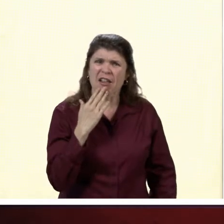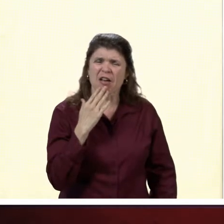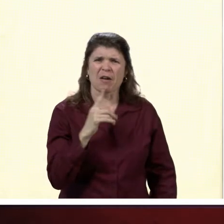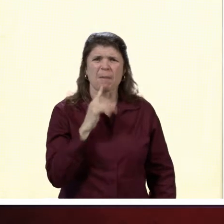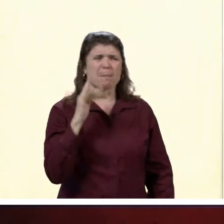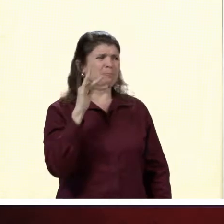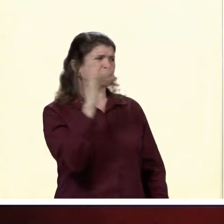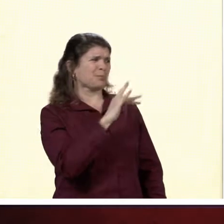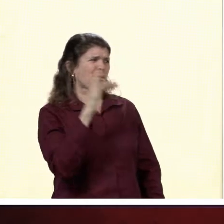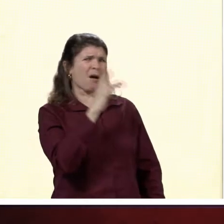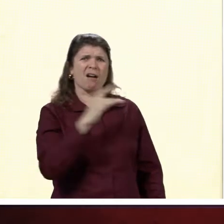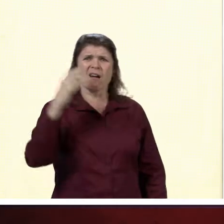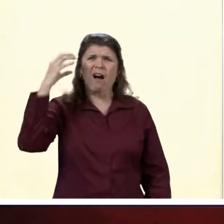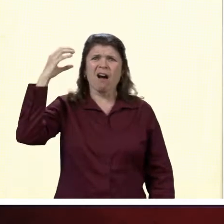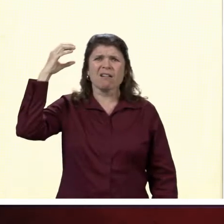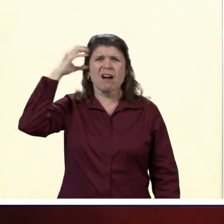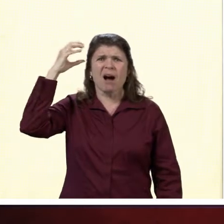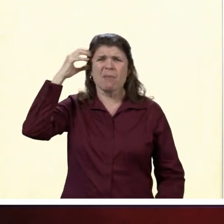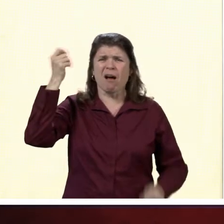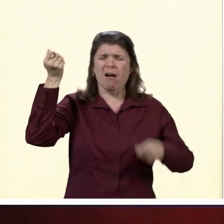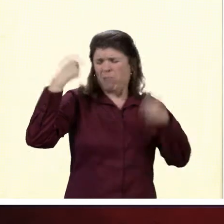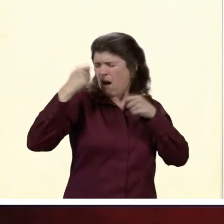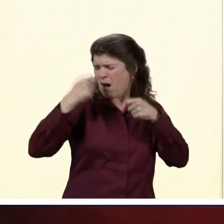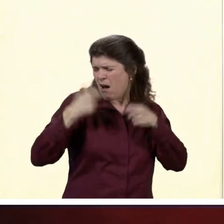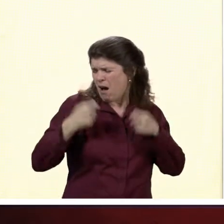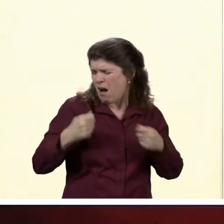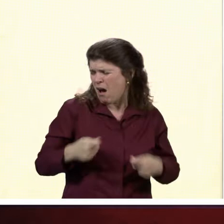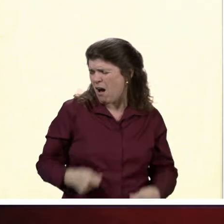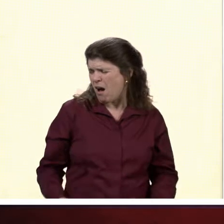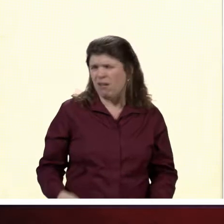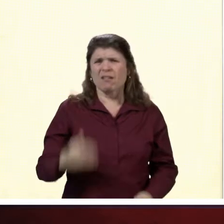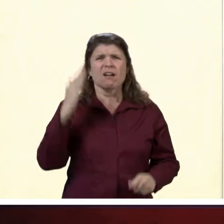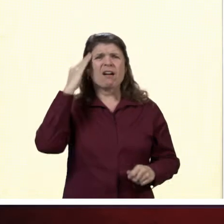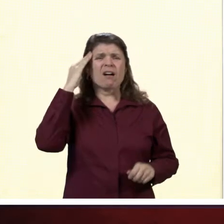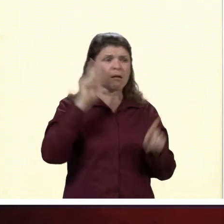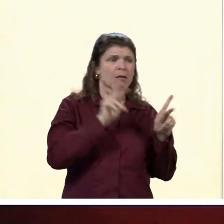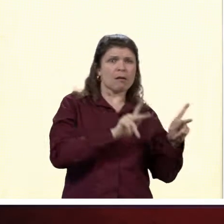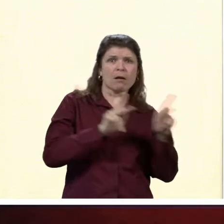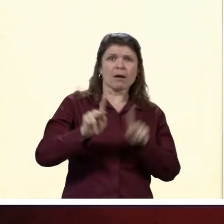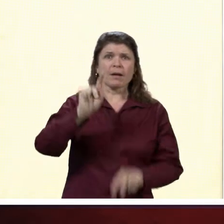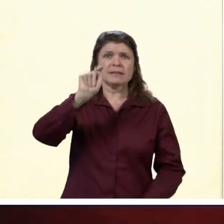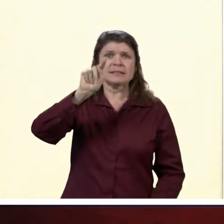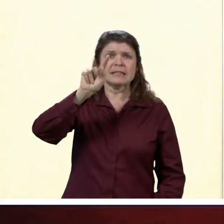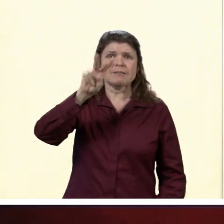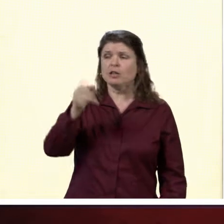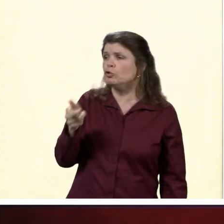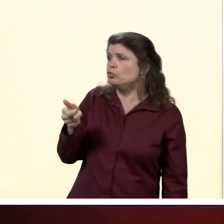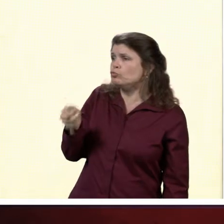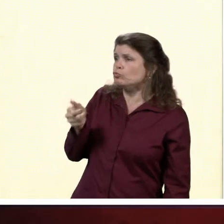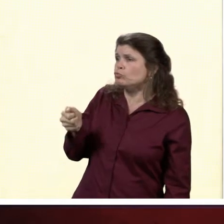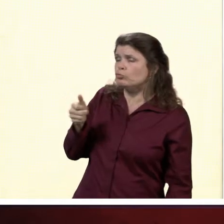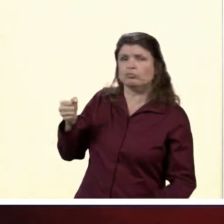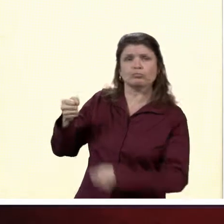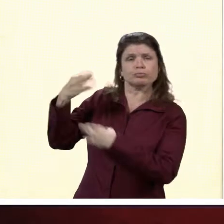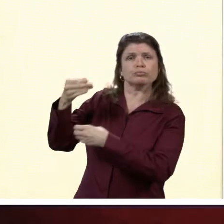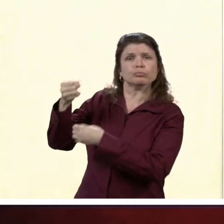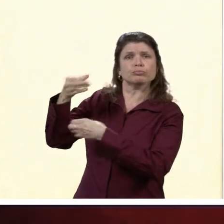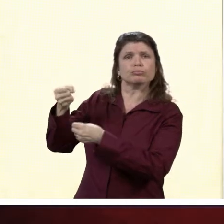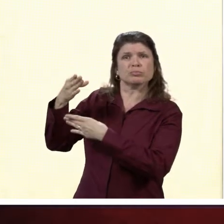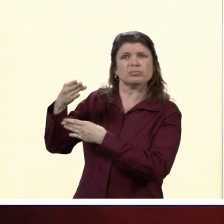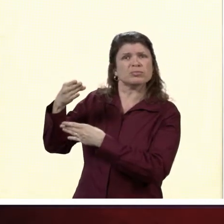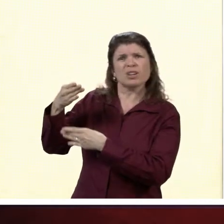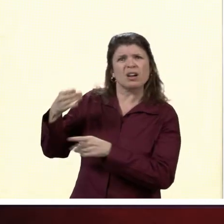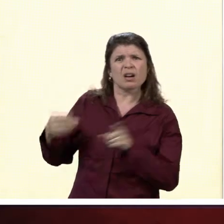squares covered her skin. Soon everyone was calling out different shapes and colors, and poor Camilla was changing faster than you